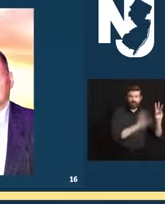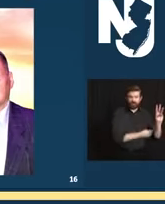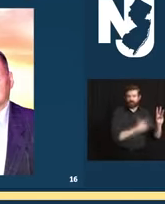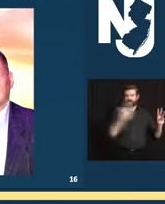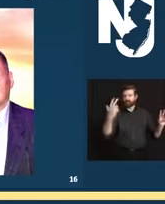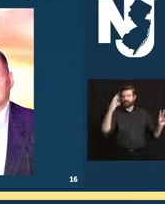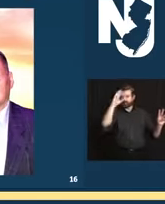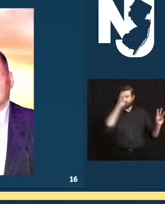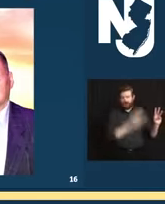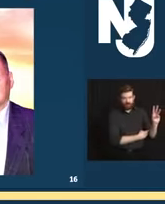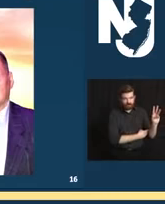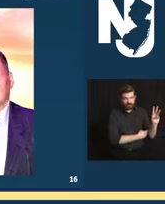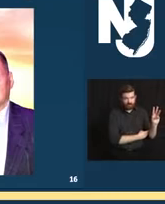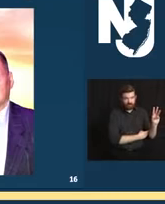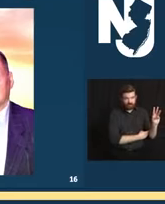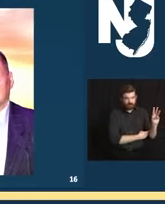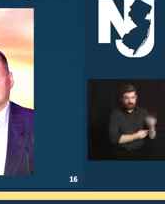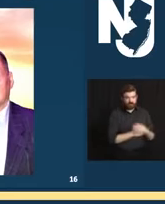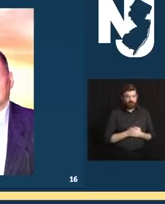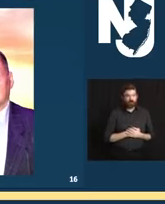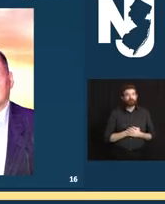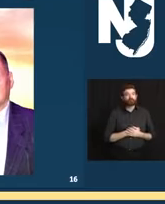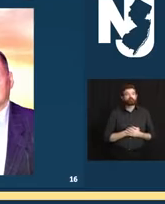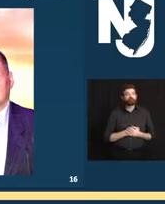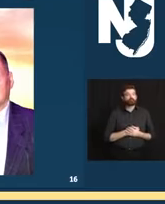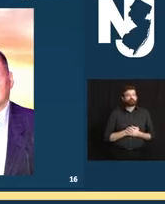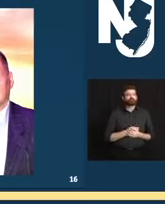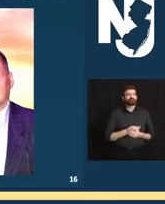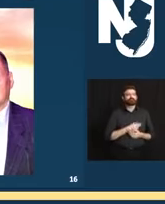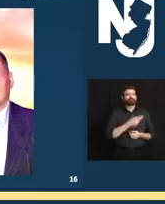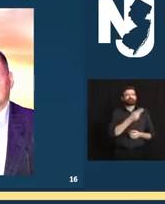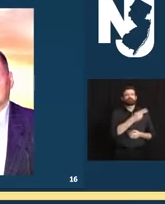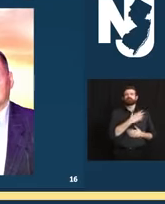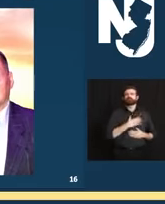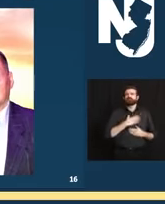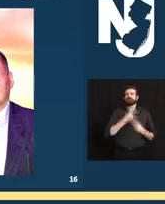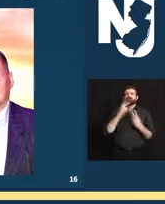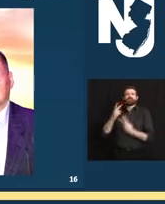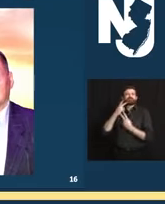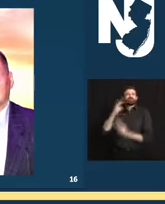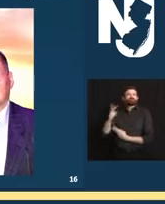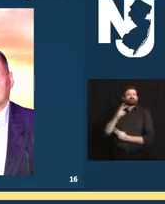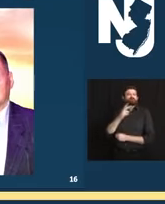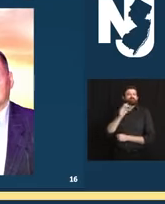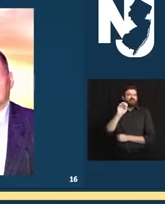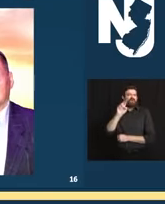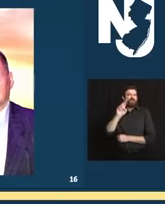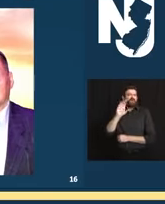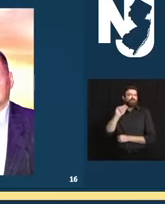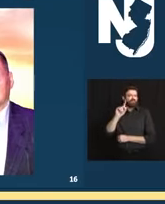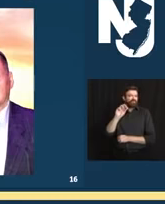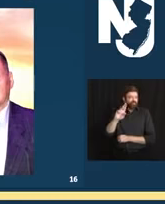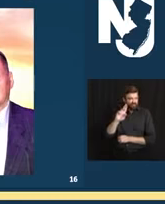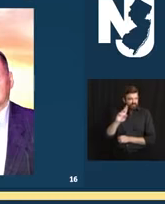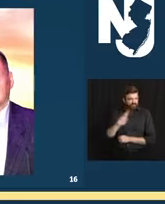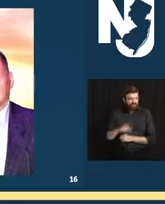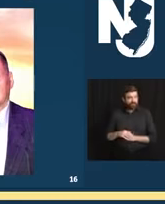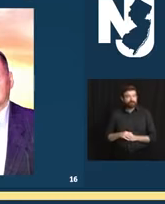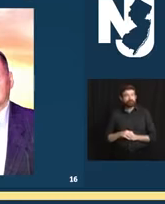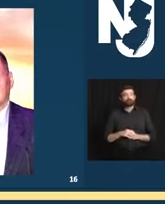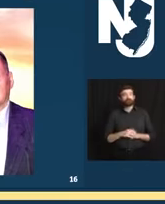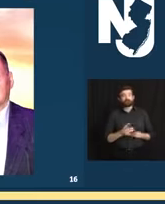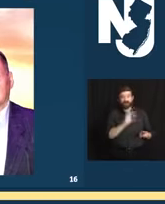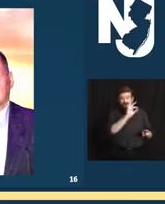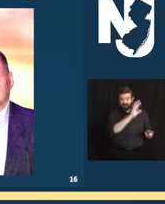there. But their favorite times were spent with their children, and 20 grandchildren and 15 great-grandchildren.